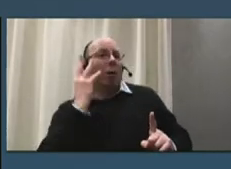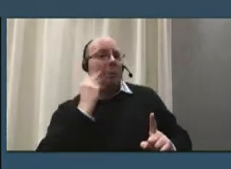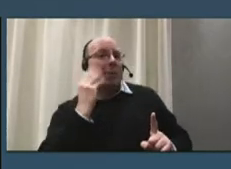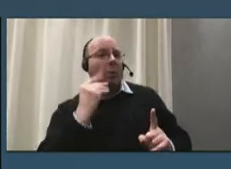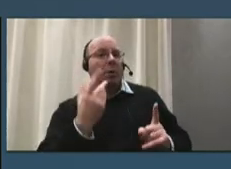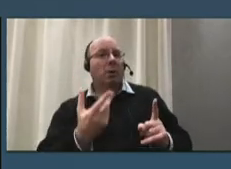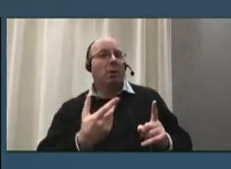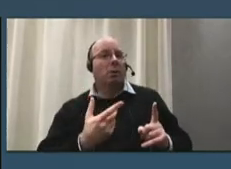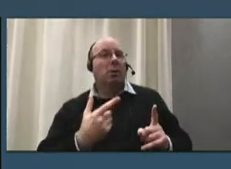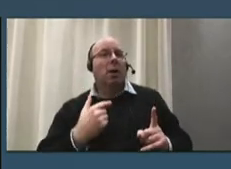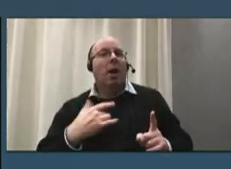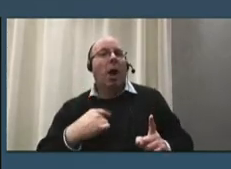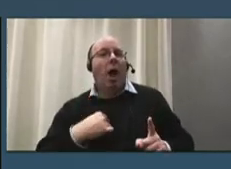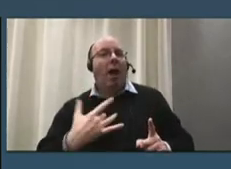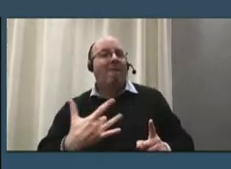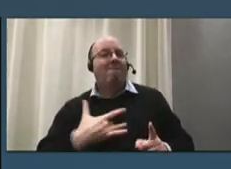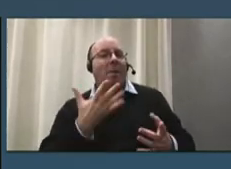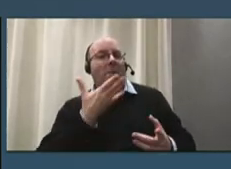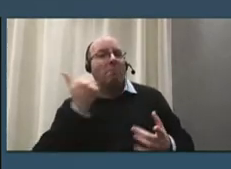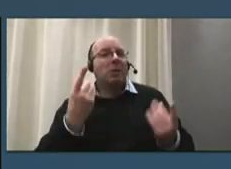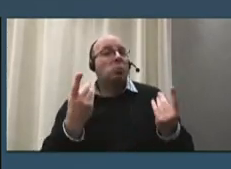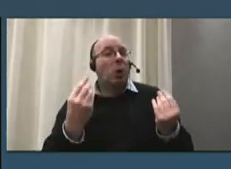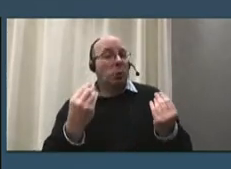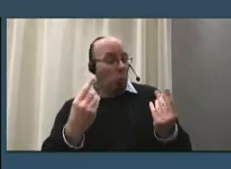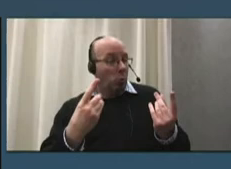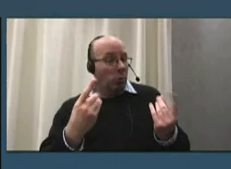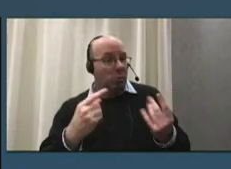us. They then make that recommendation